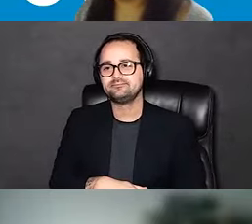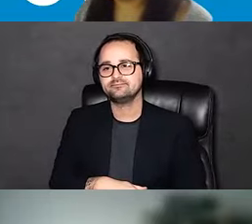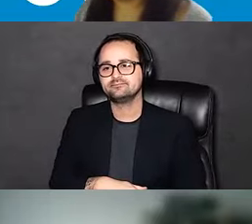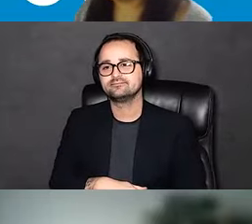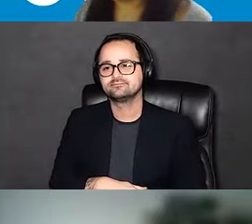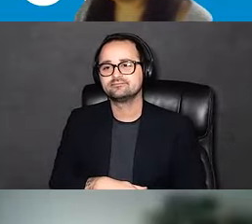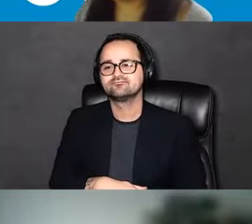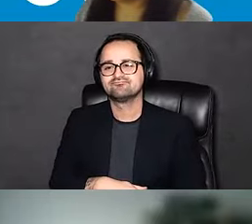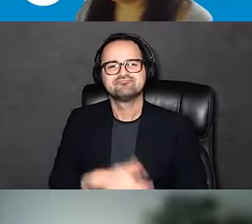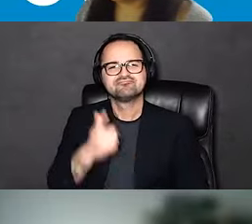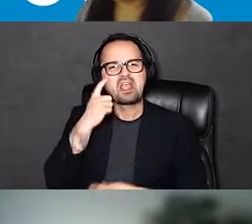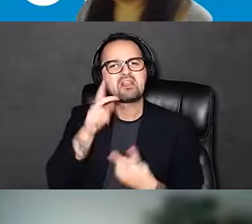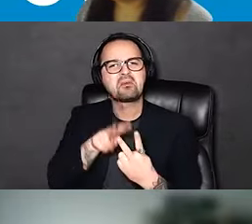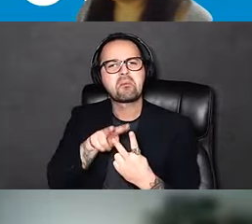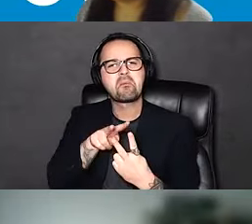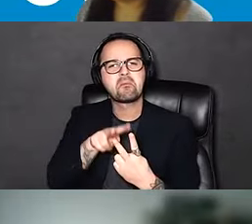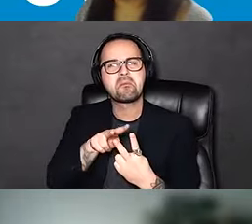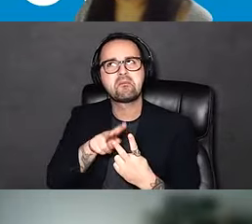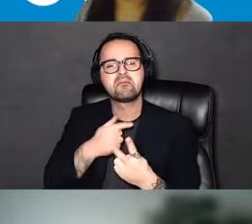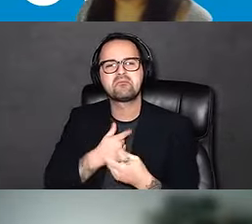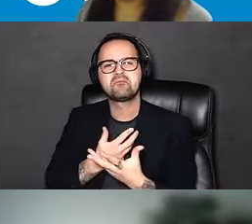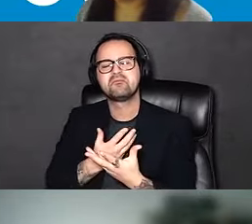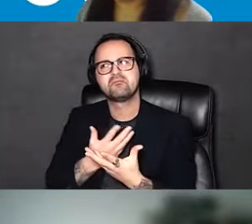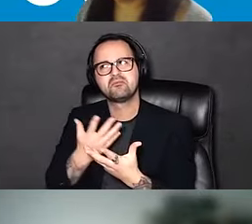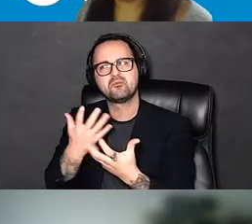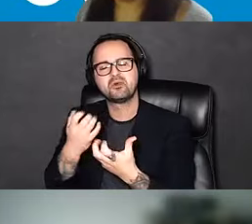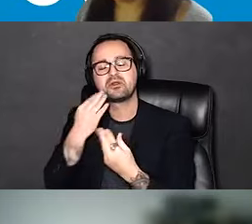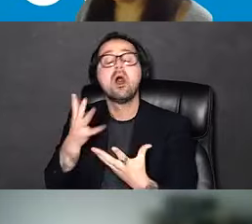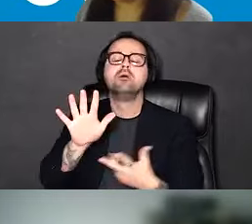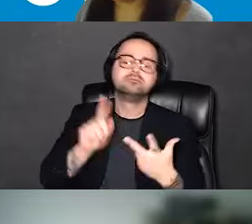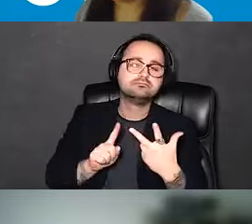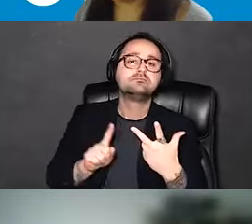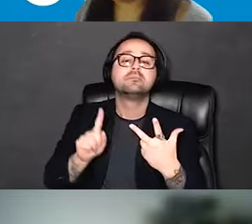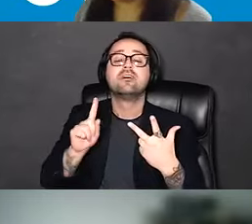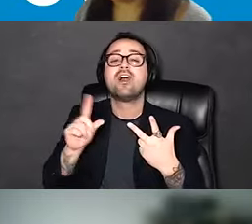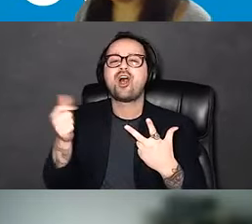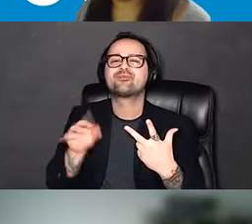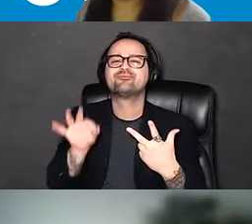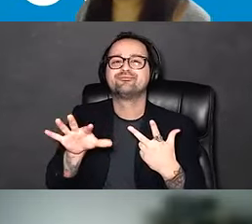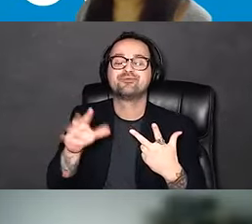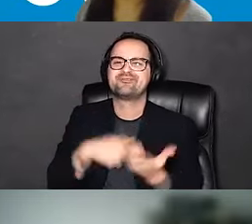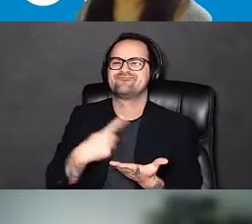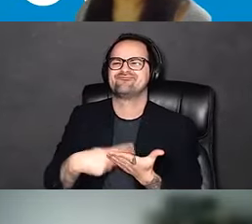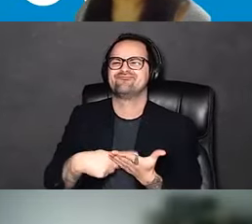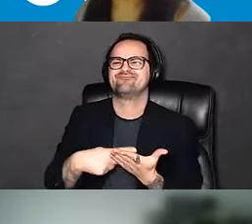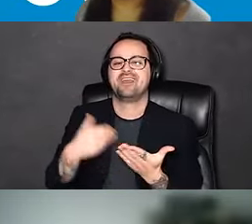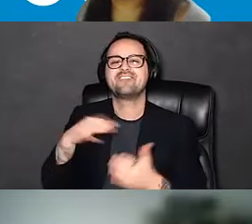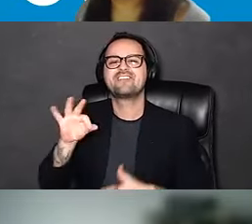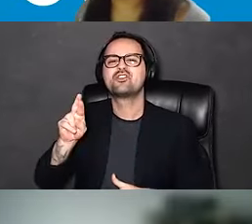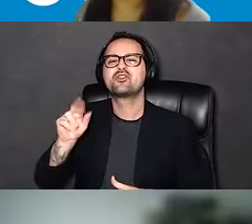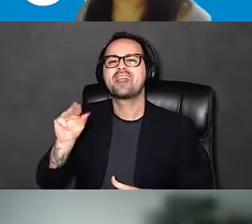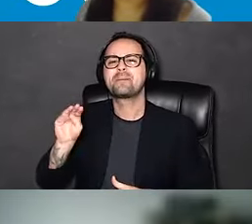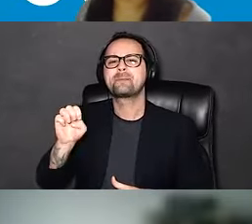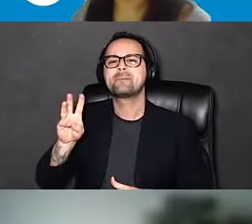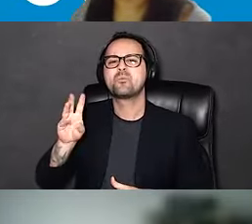I think those are the two things that I wanted to be sure to say. Oh, I know that the other thing I will just say, we talked a lot about having a framework and for a